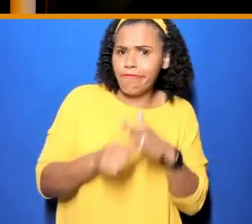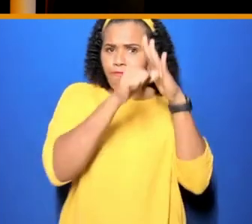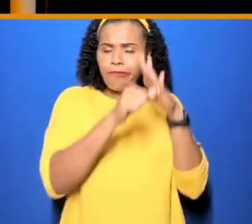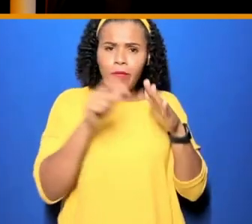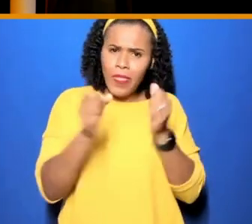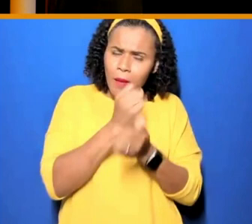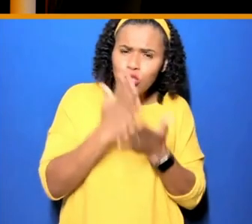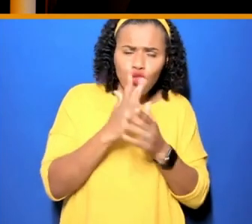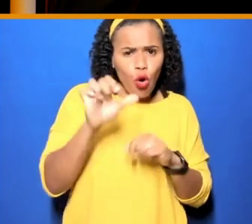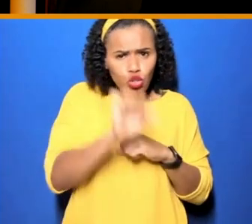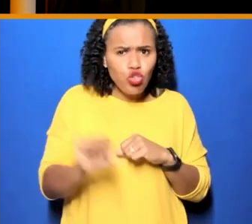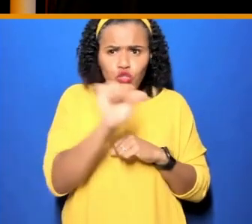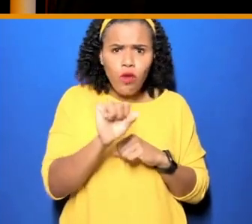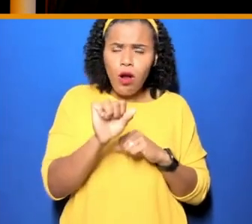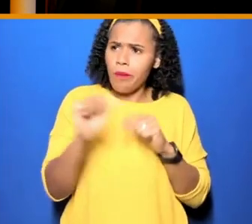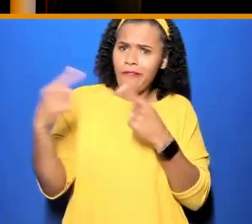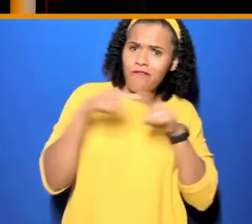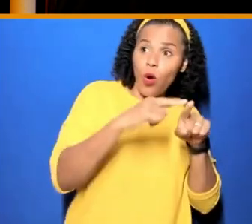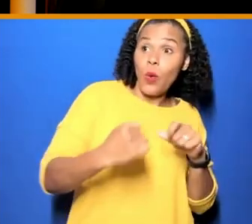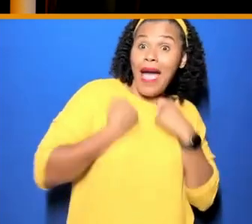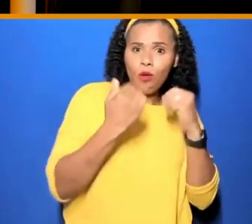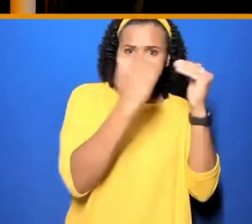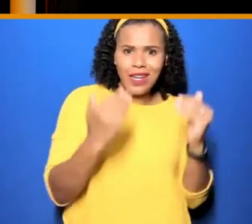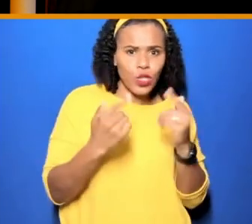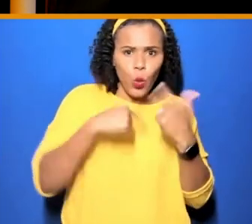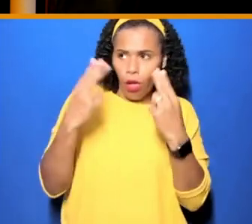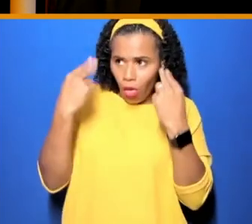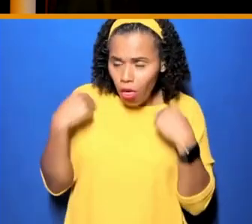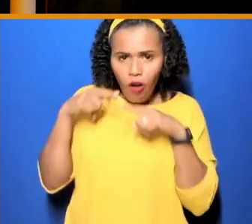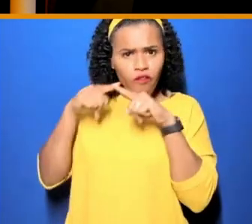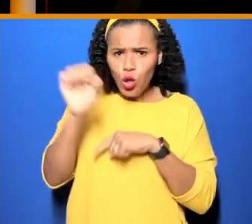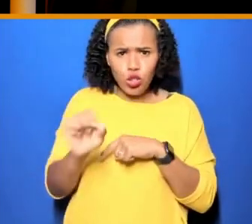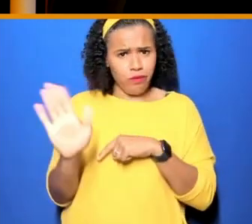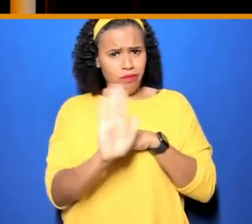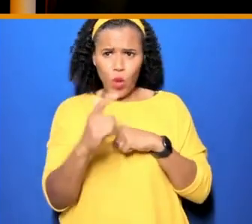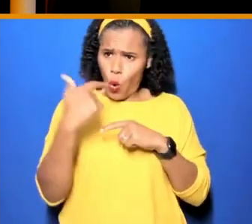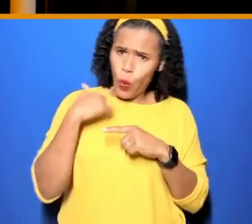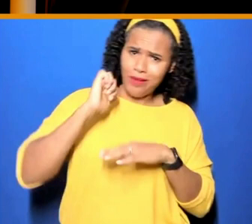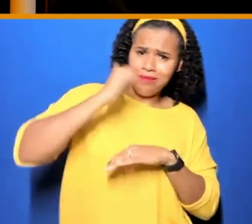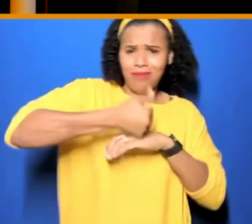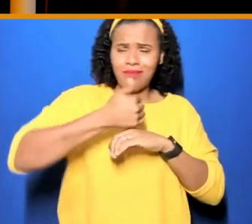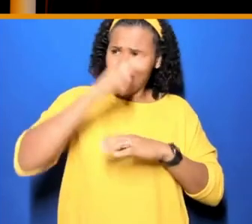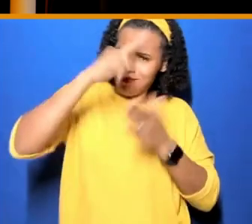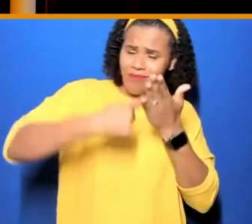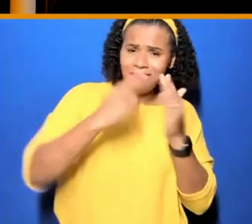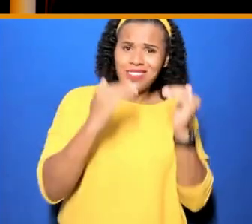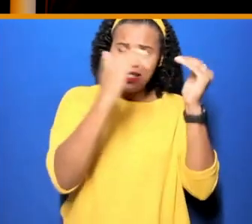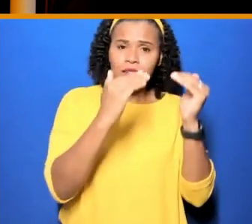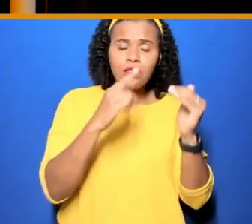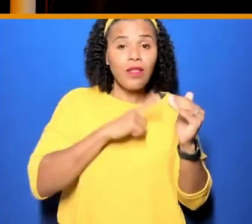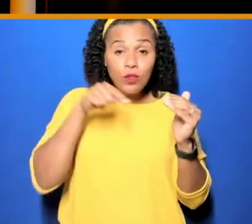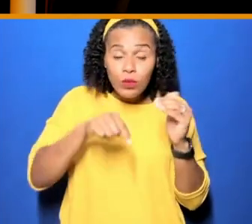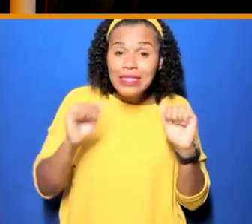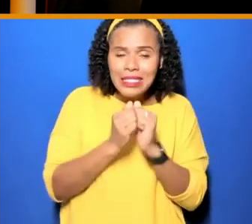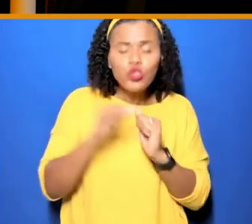our standards rather than the other way round. This amendment would ensure that all trade deals would have British high standards as the